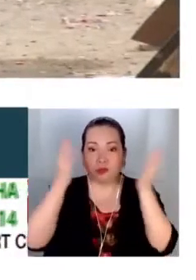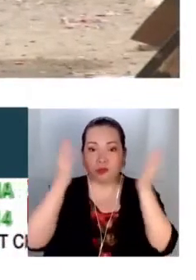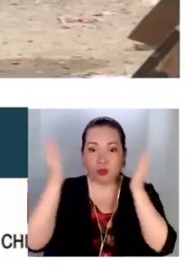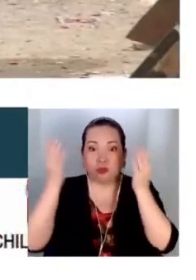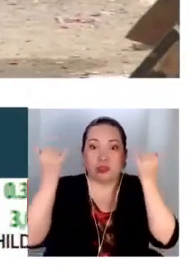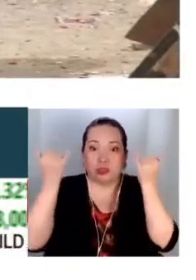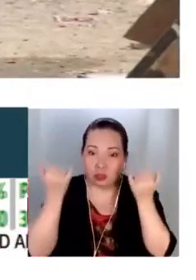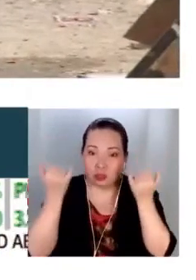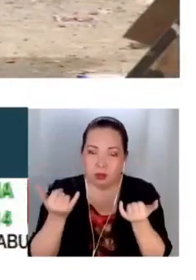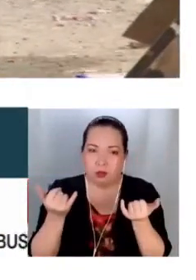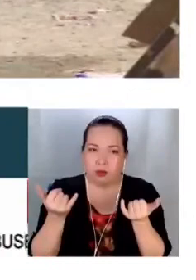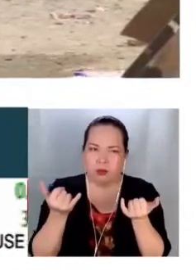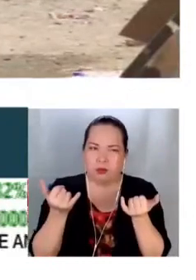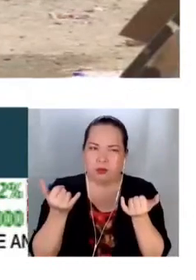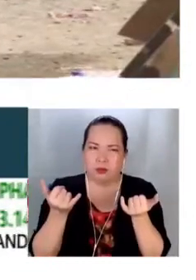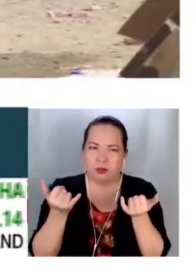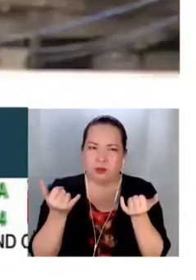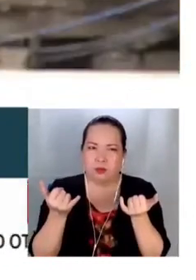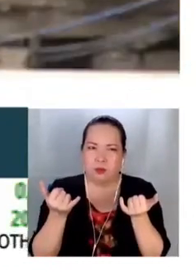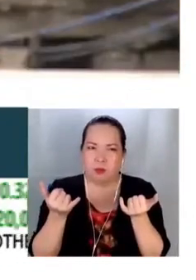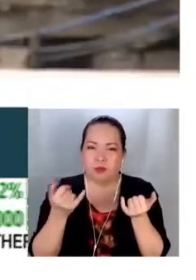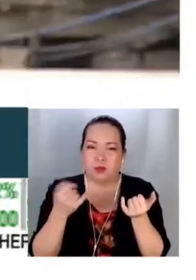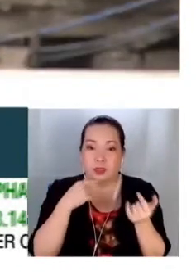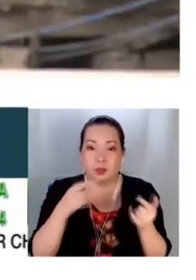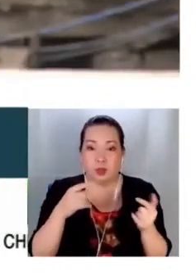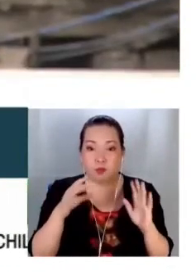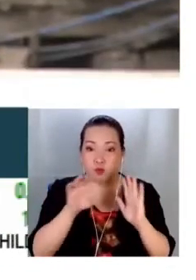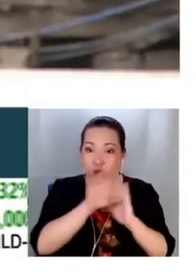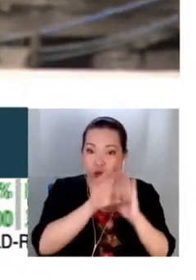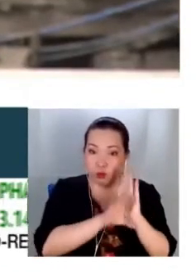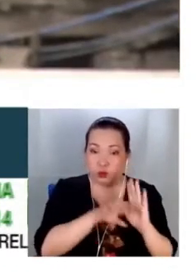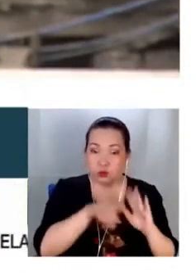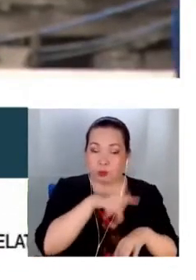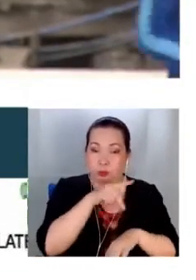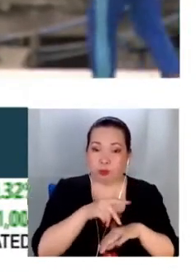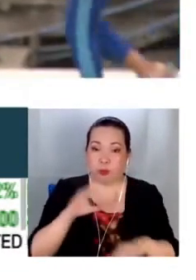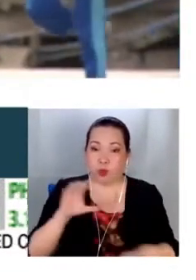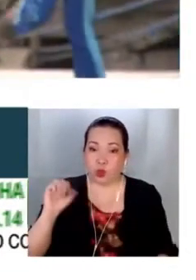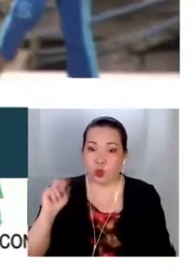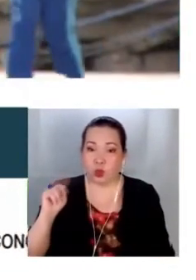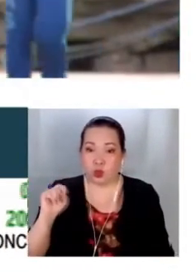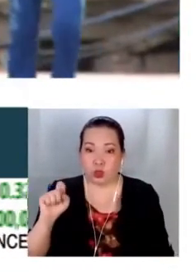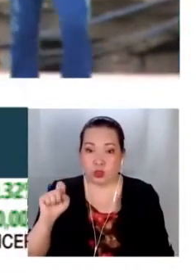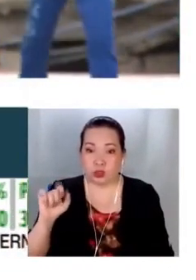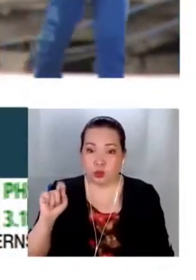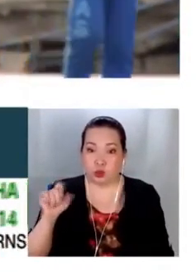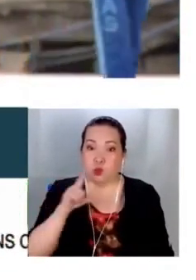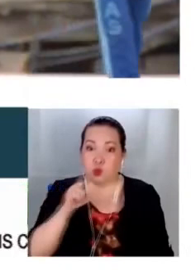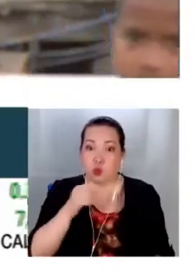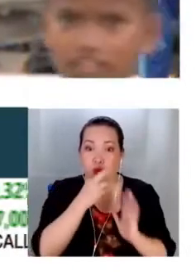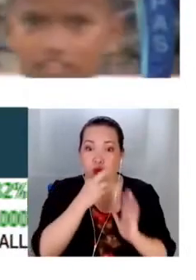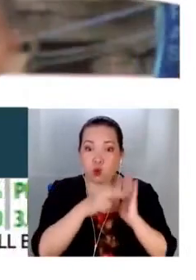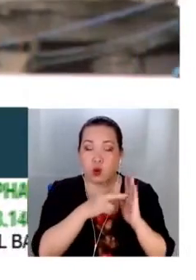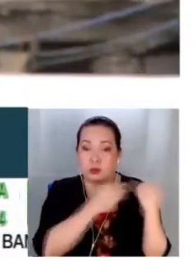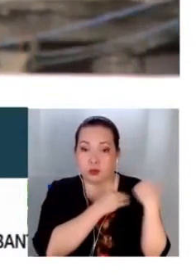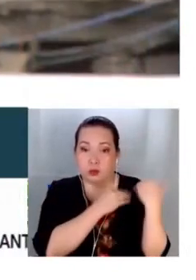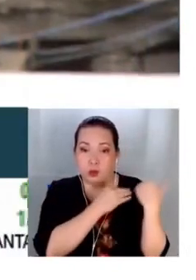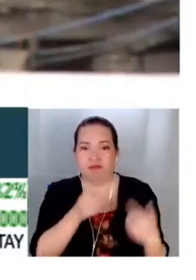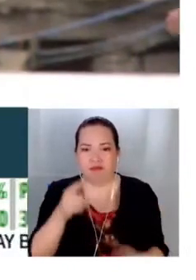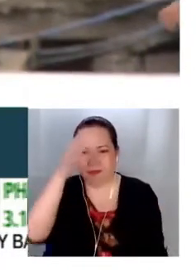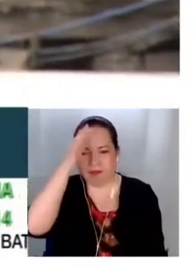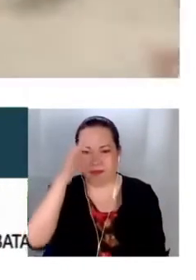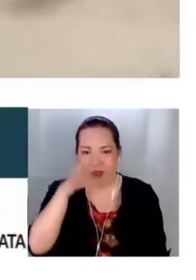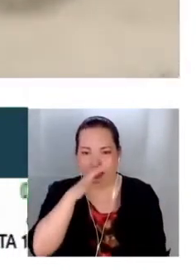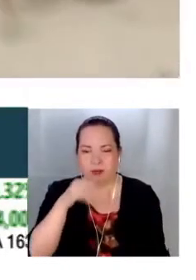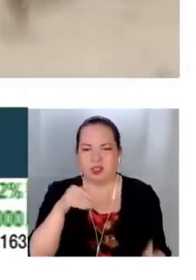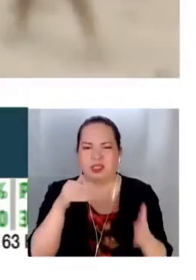time. The Constitution is saying that it's a primary role of parents to do so. But survey after